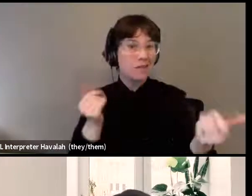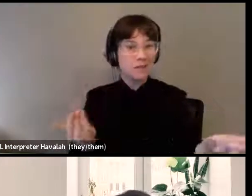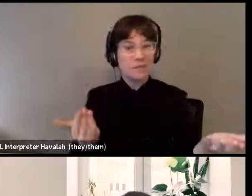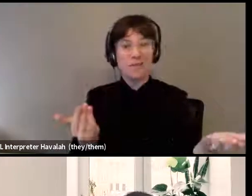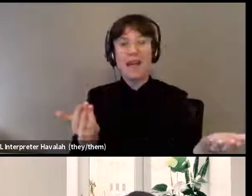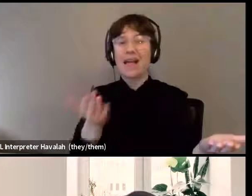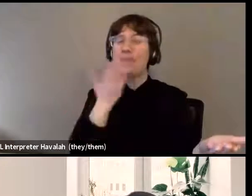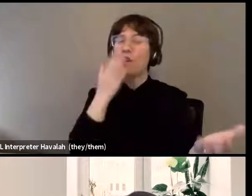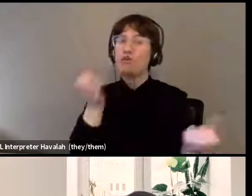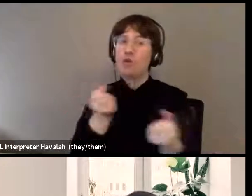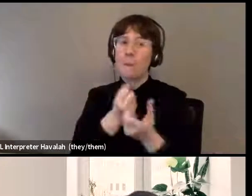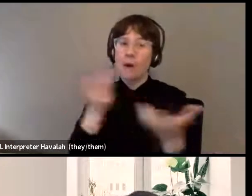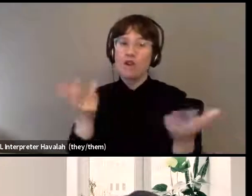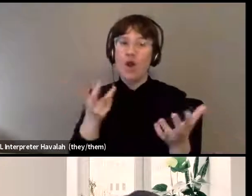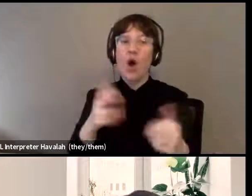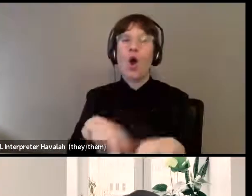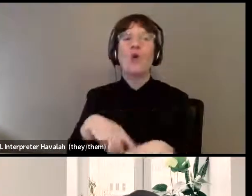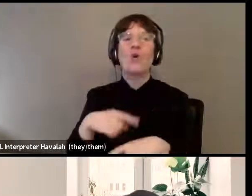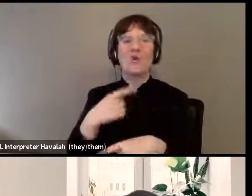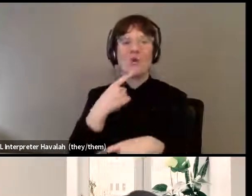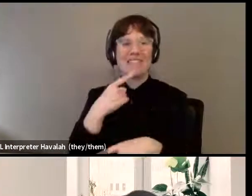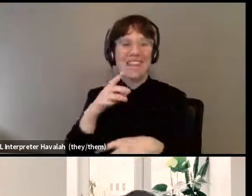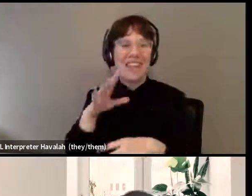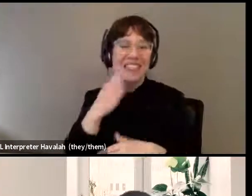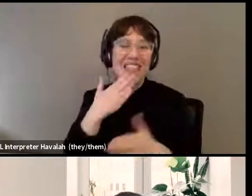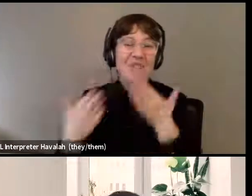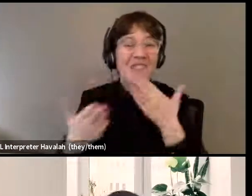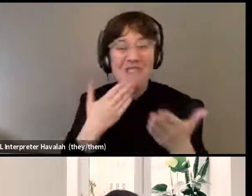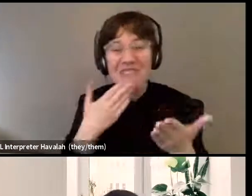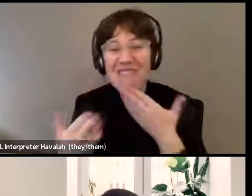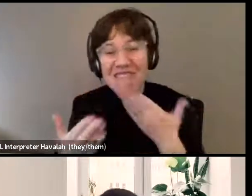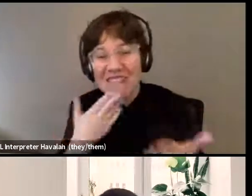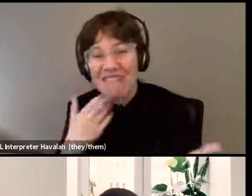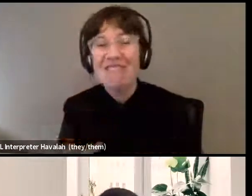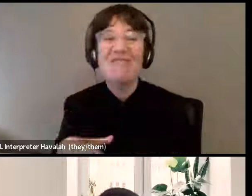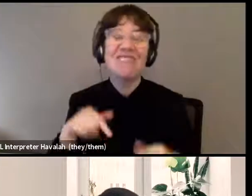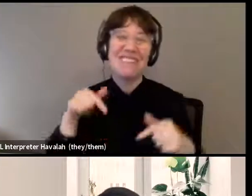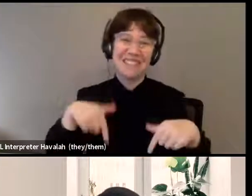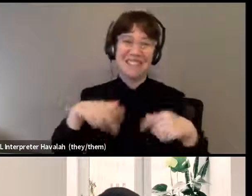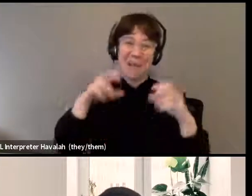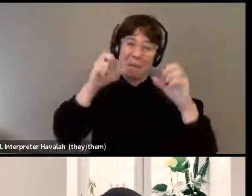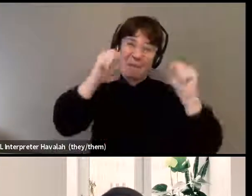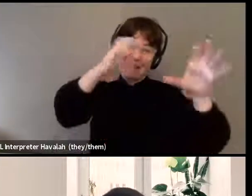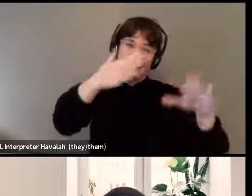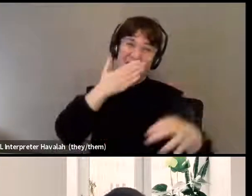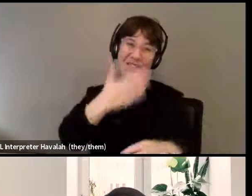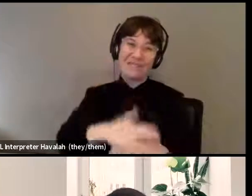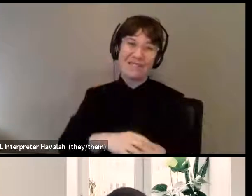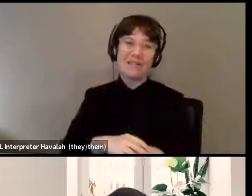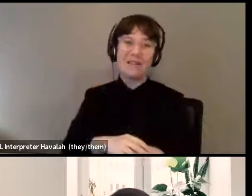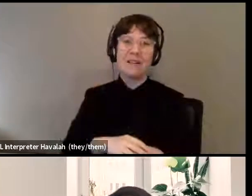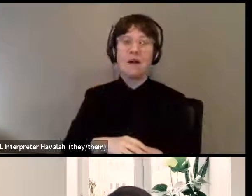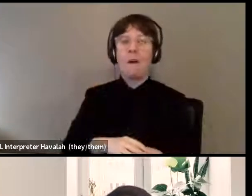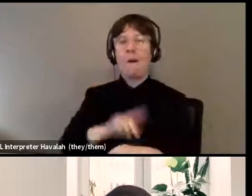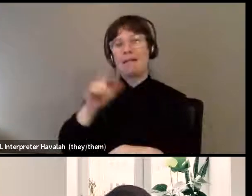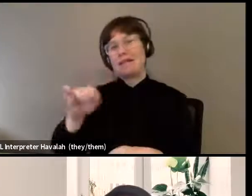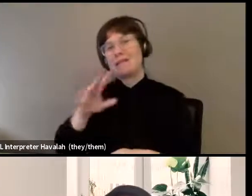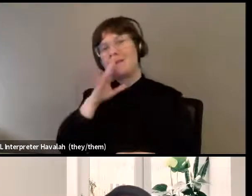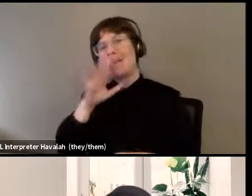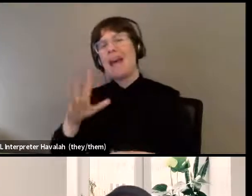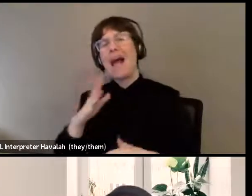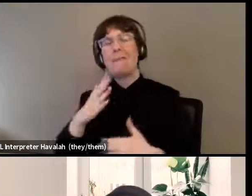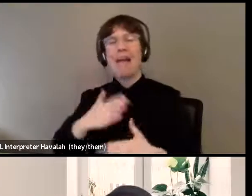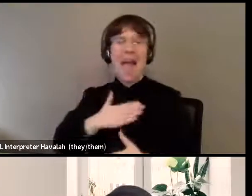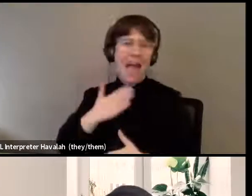you so much. Oh, we're already getting the thanks in the chat, but this was amazing. So thank you. I'm so happy to do this.